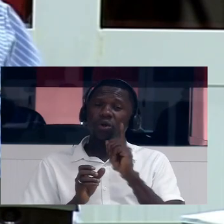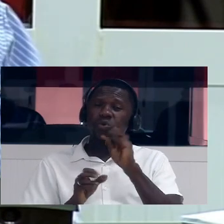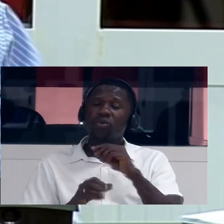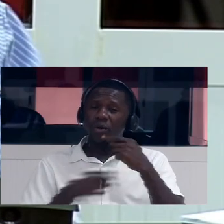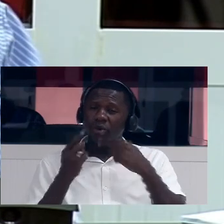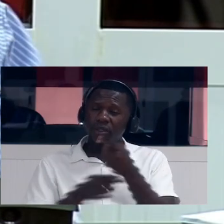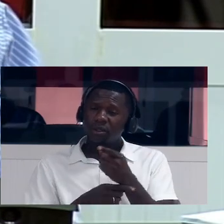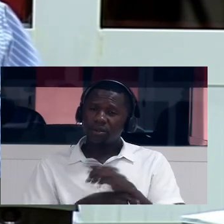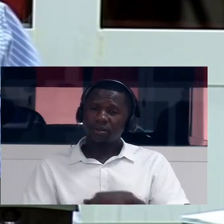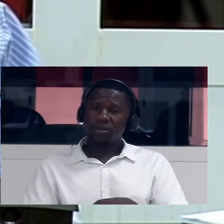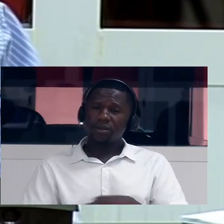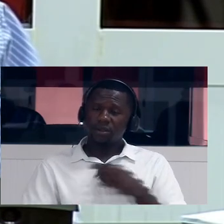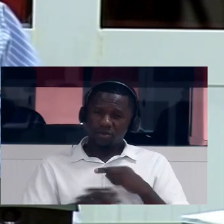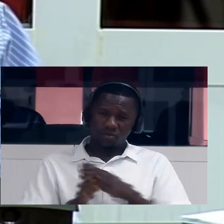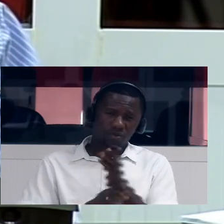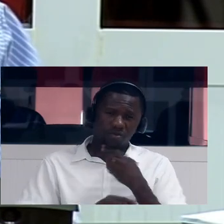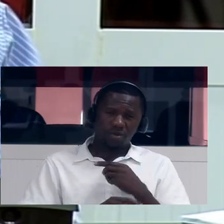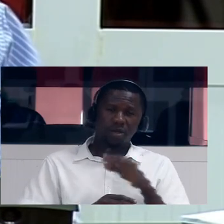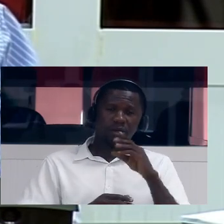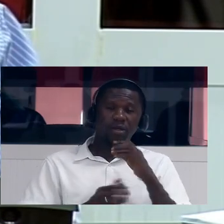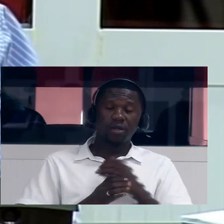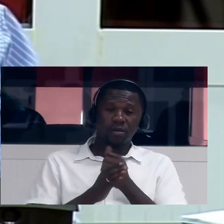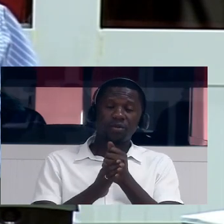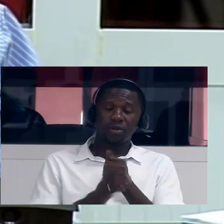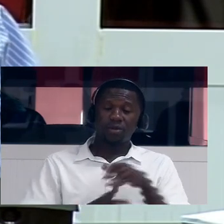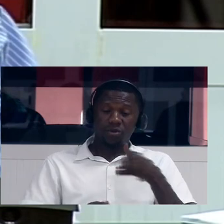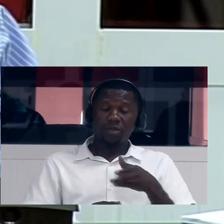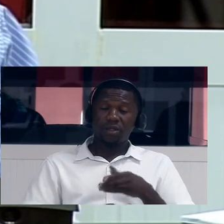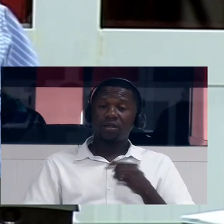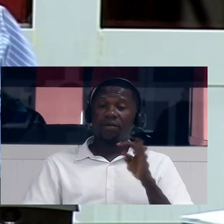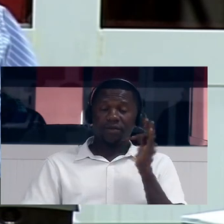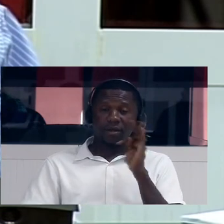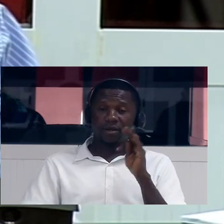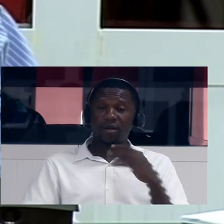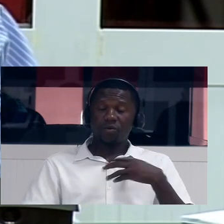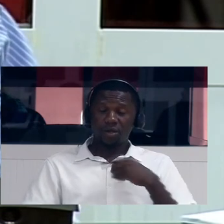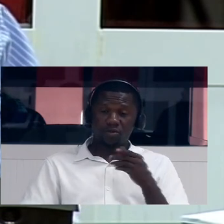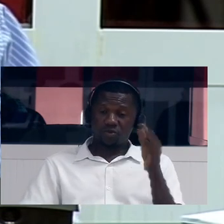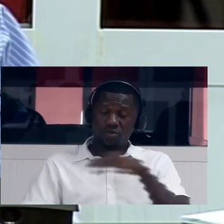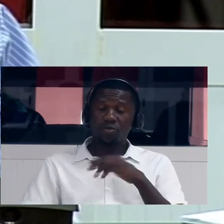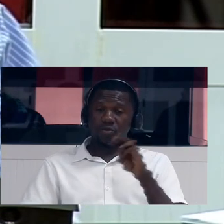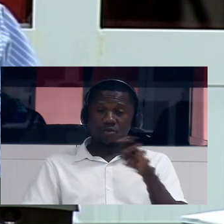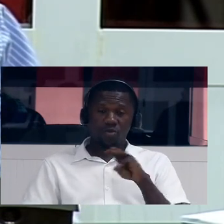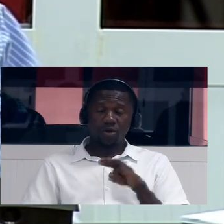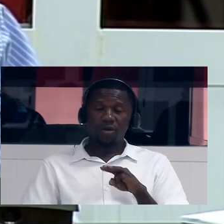I turned to my deputy and said, you know something, today is Friday. I want him to come to work on Monday. Report here. He said, all right,